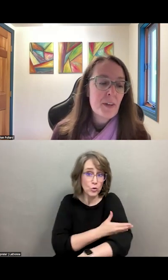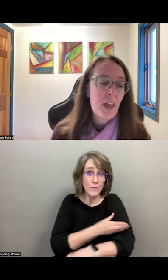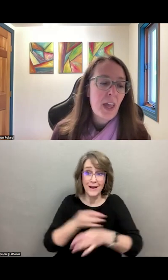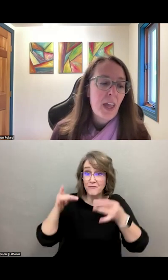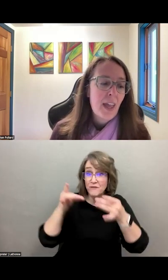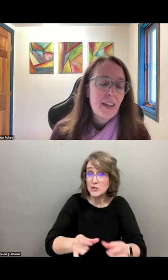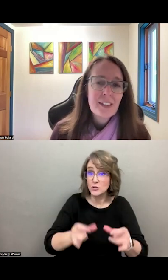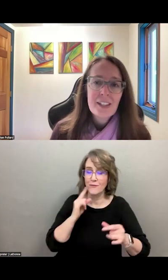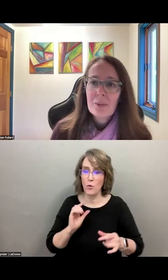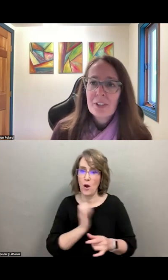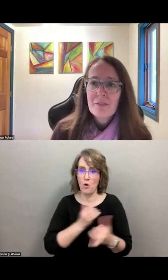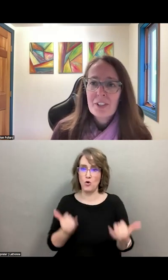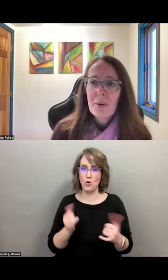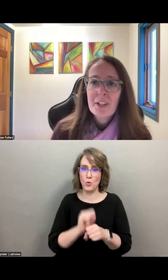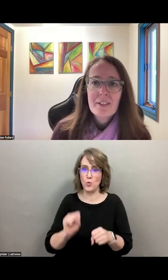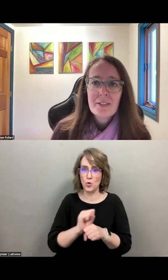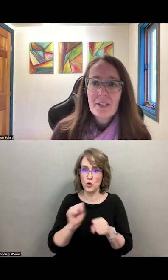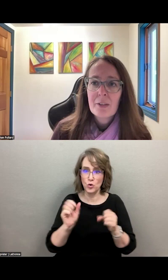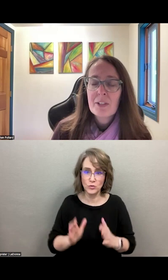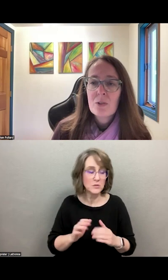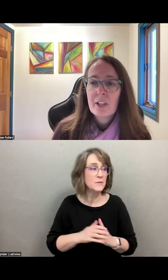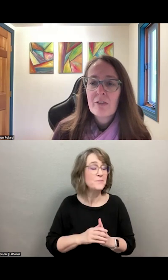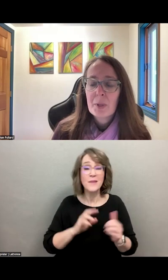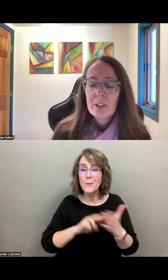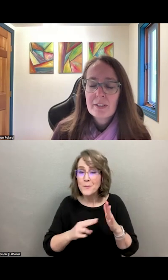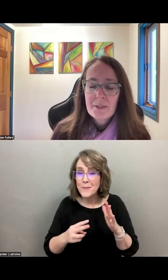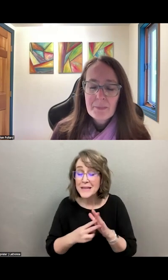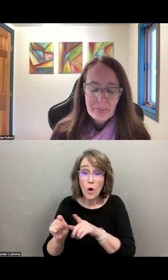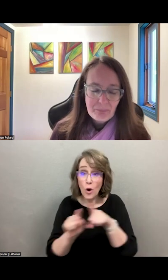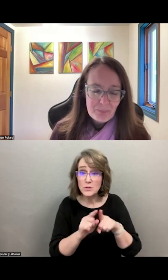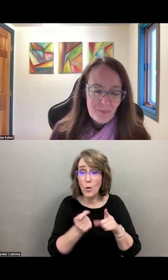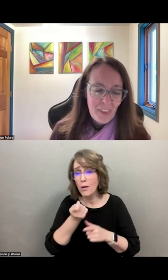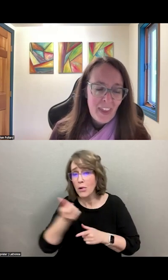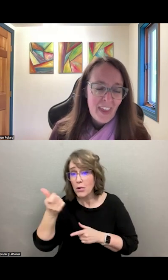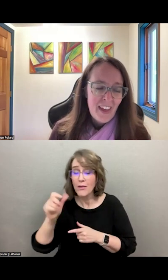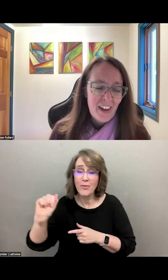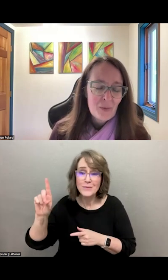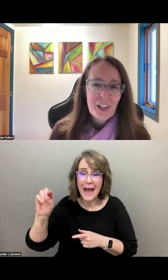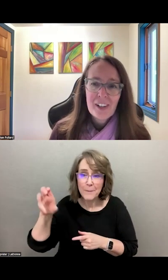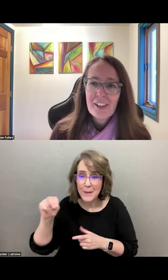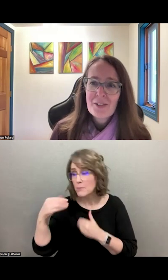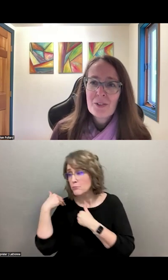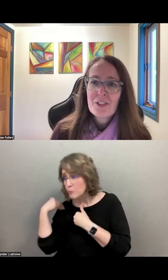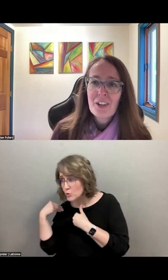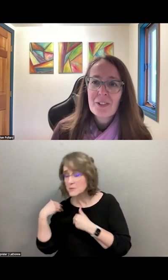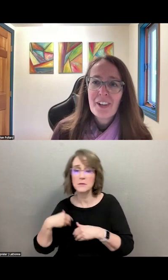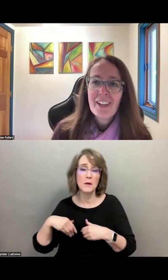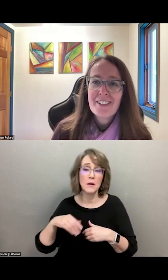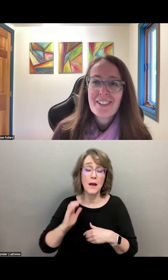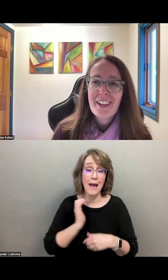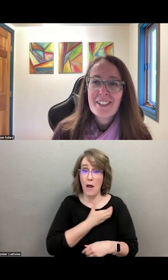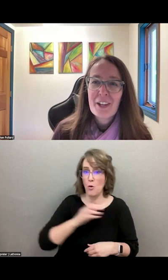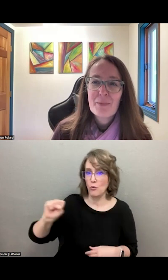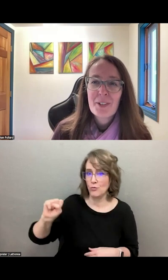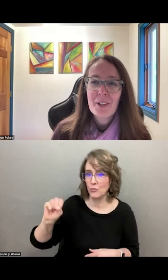workforce, and getting rid of, unnecessary administrative burdens. What our Surgeon General